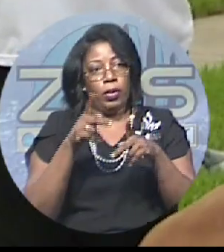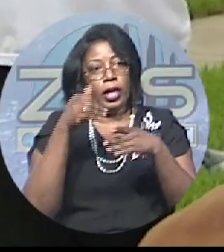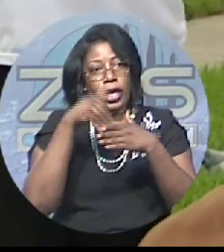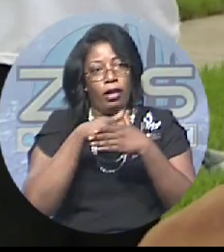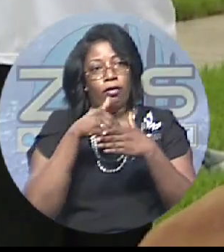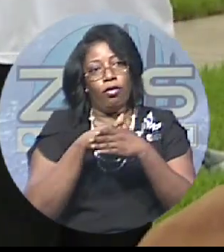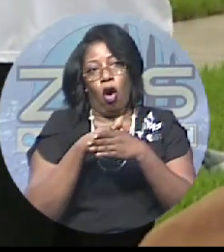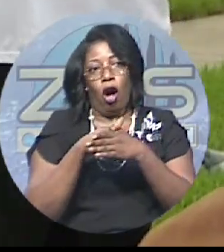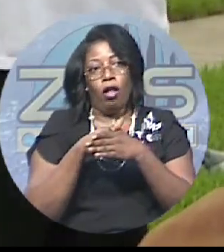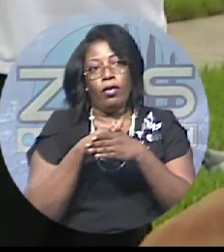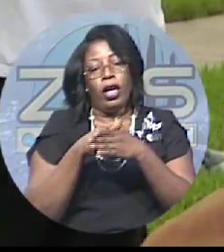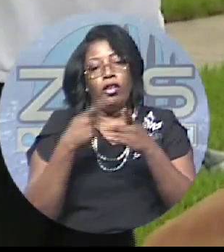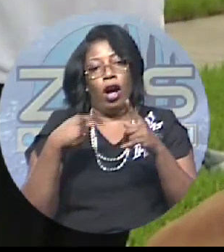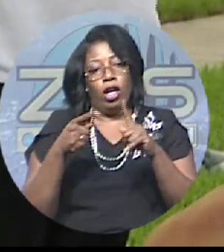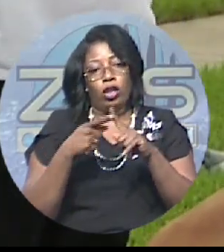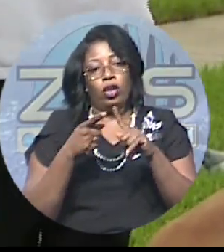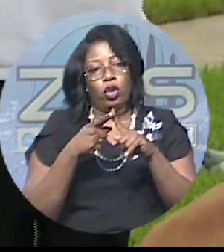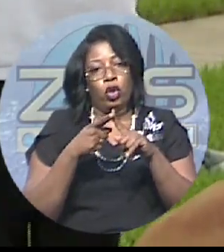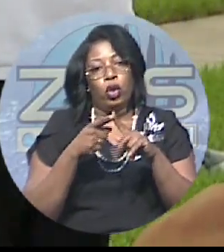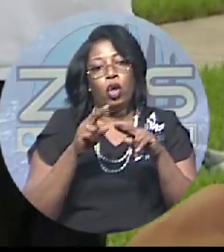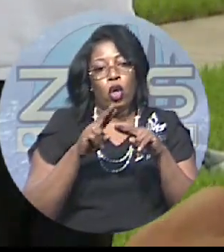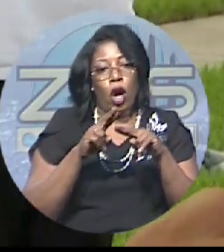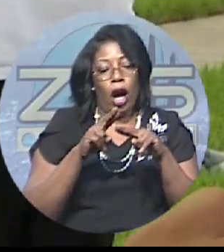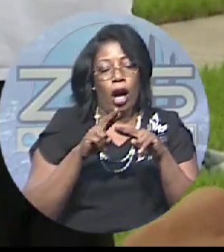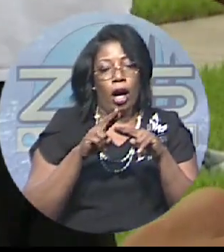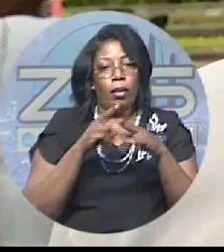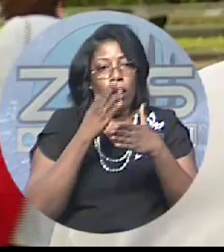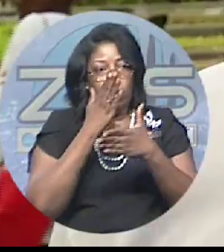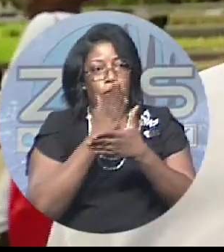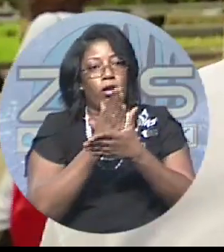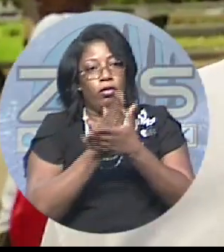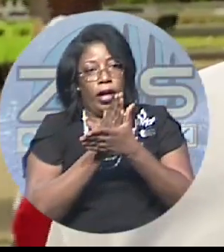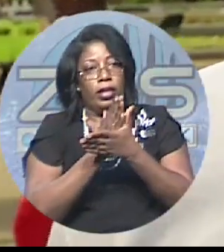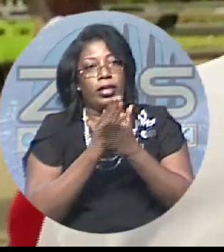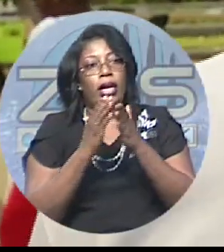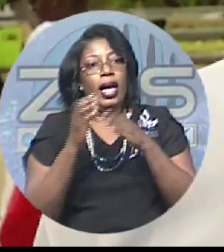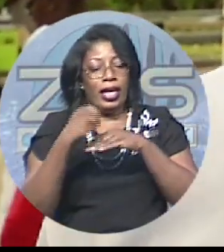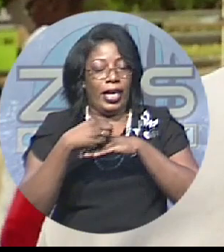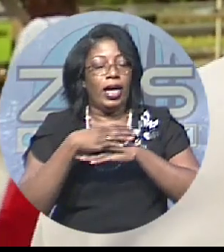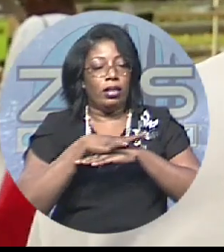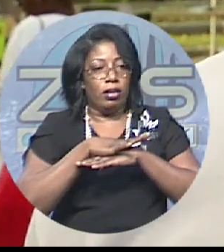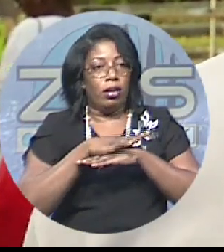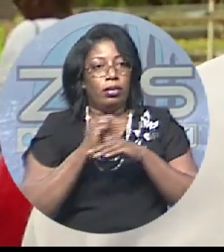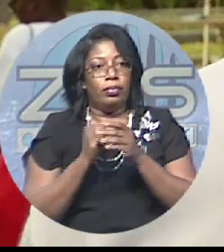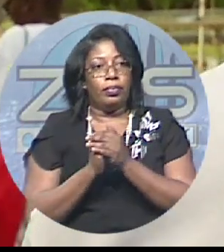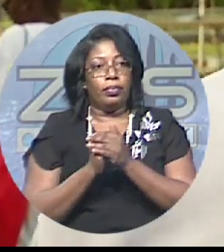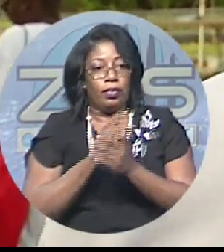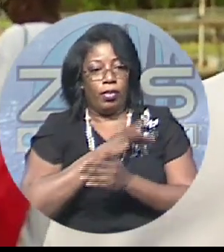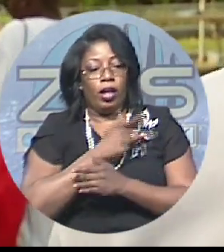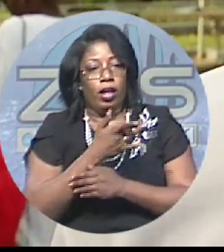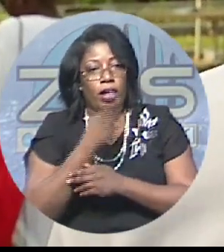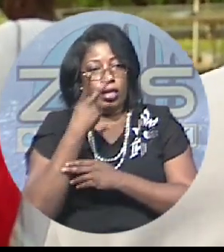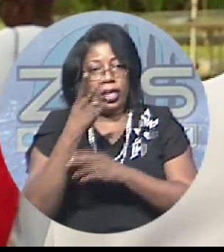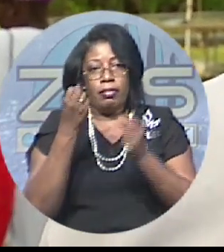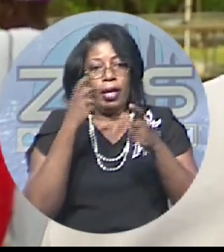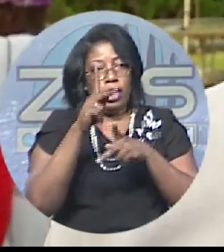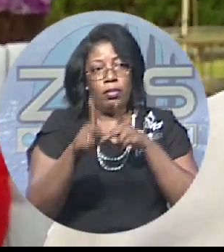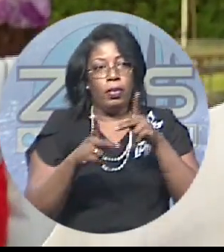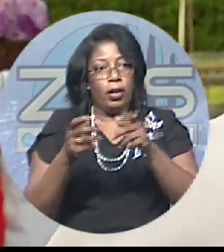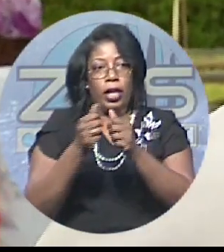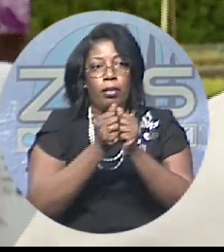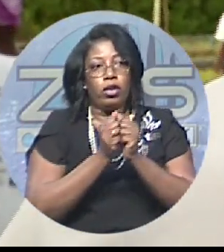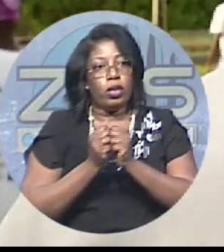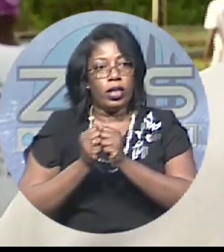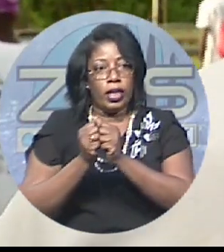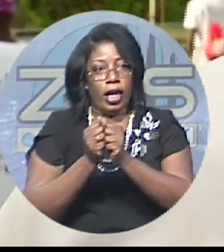in helping to prevent cancer, but also to find a cure. It's very heartwarming to see so many people coming together and